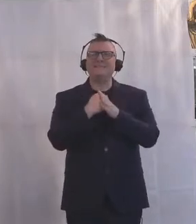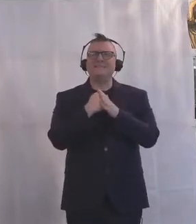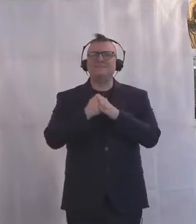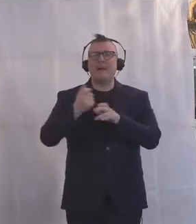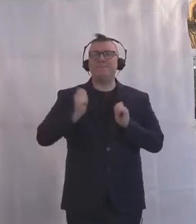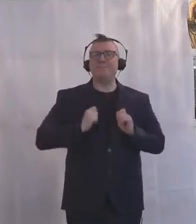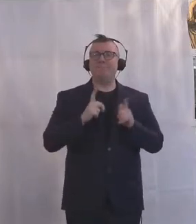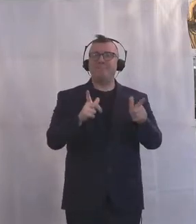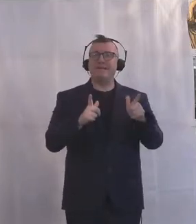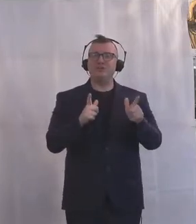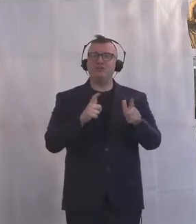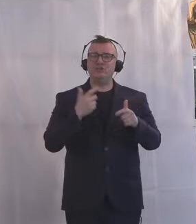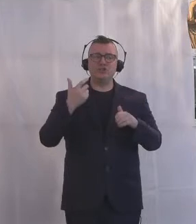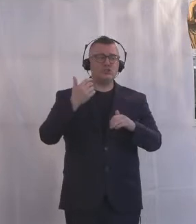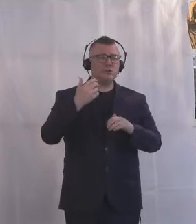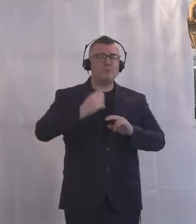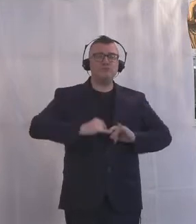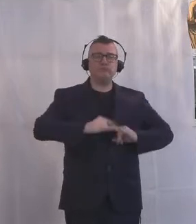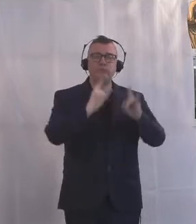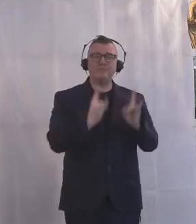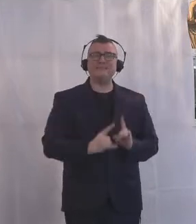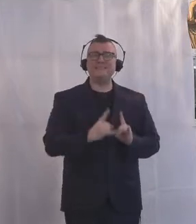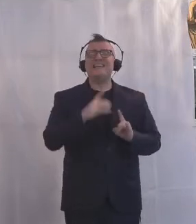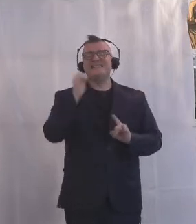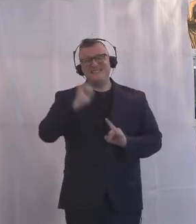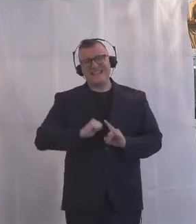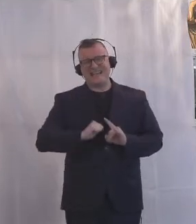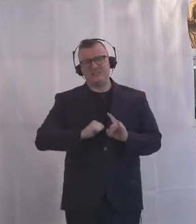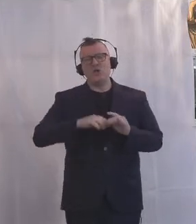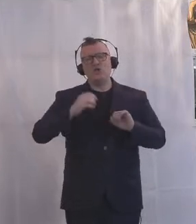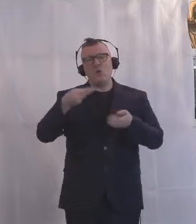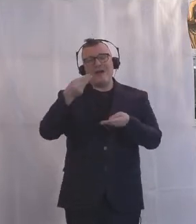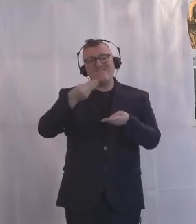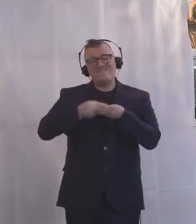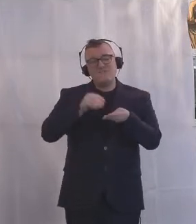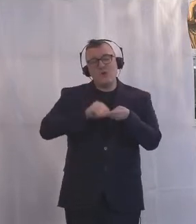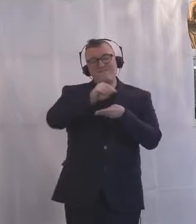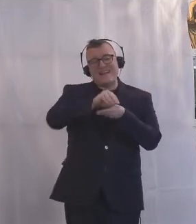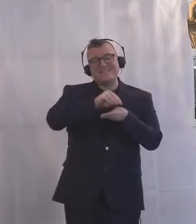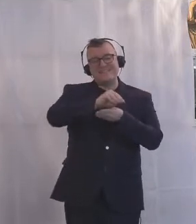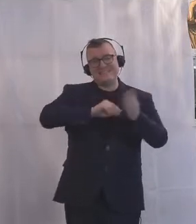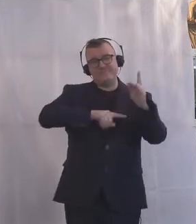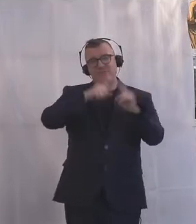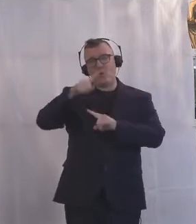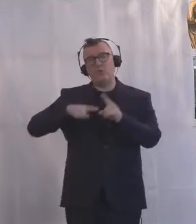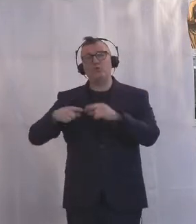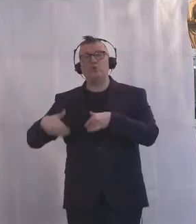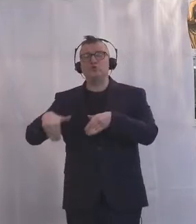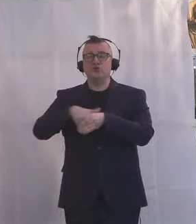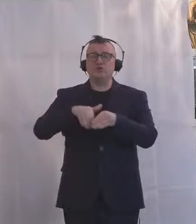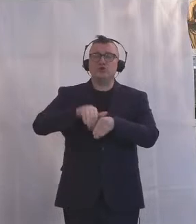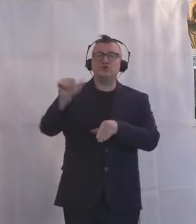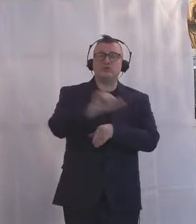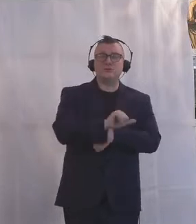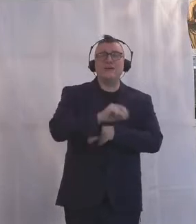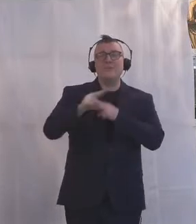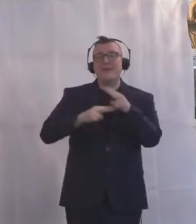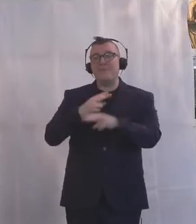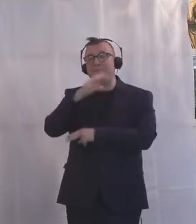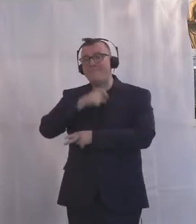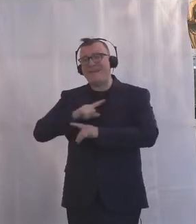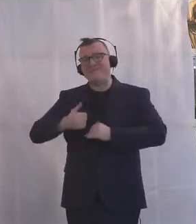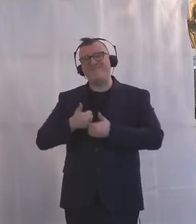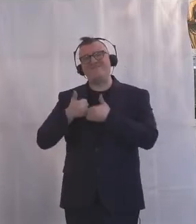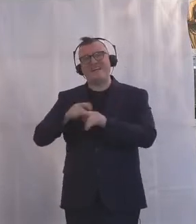very well and that's great, and you should have a balanced portfolio, but men are being advised to, if they're exiting a business or got extra cash flow, to go and start investing